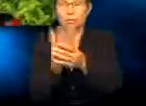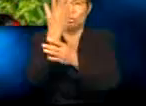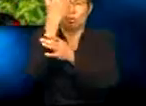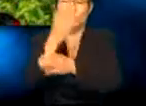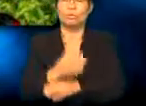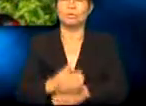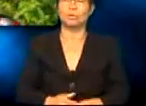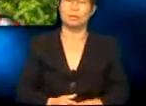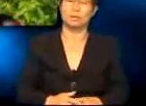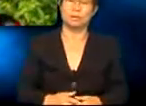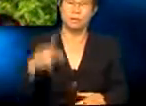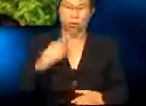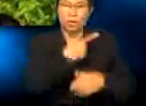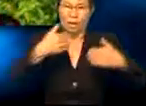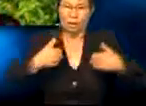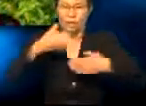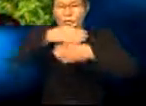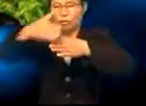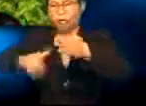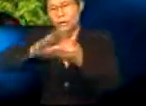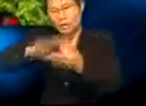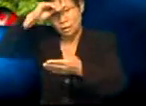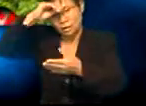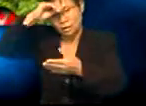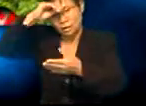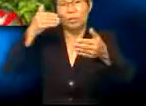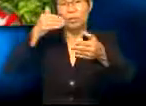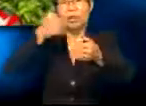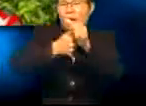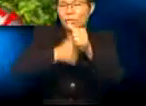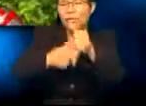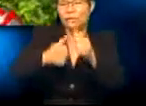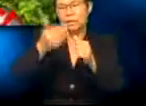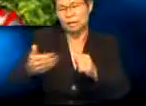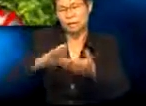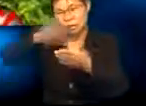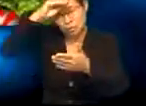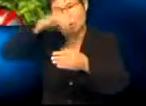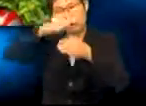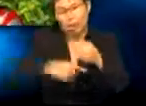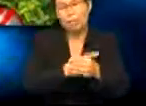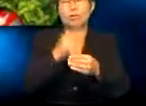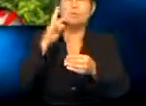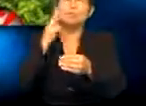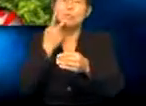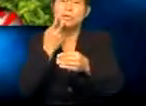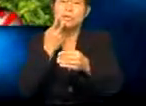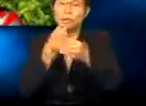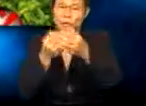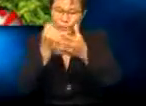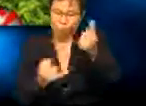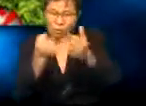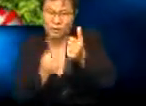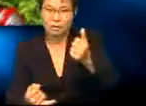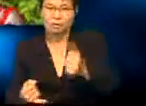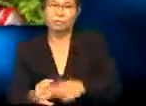Yahoo! Looks like we have finished learning almost everything there is about vegetative